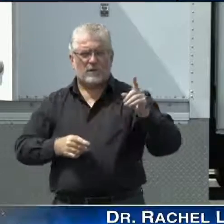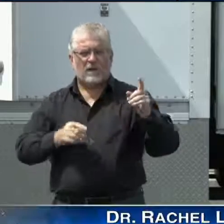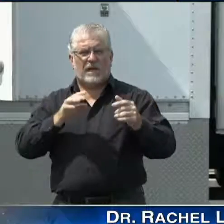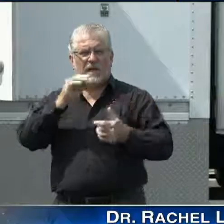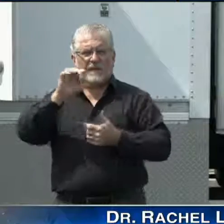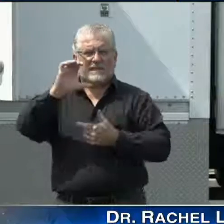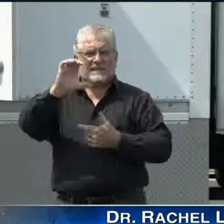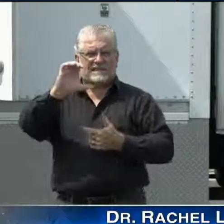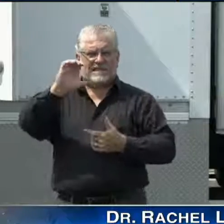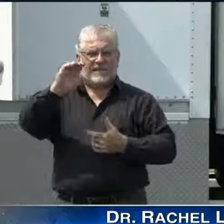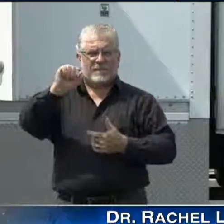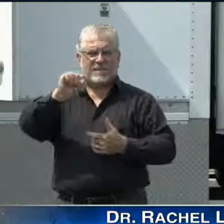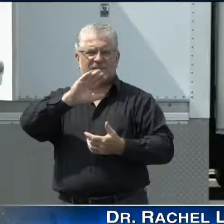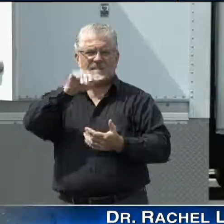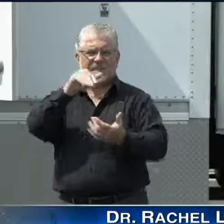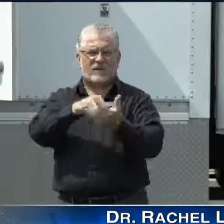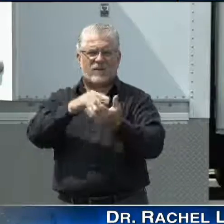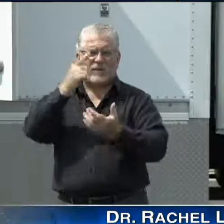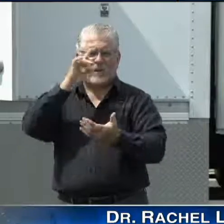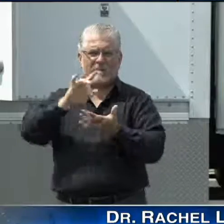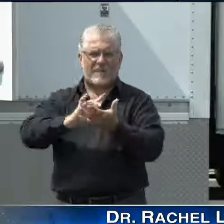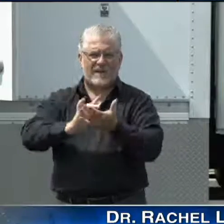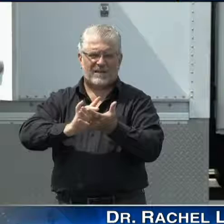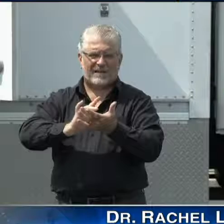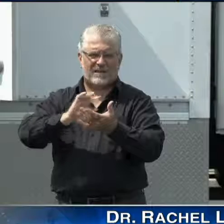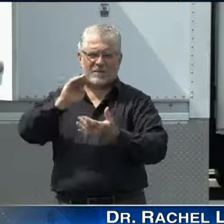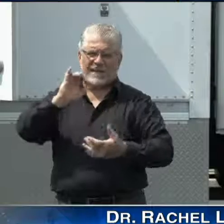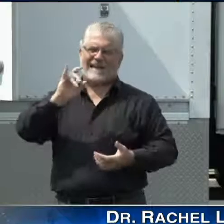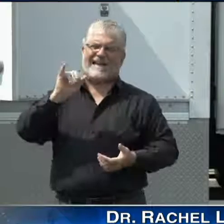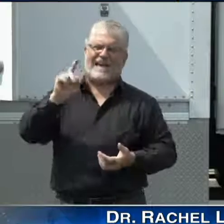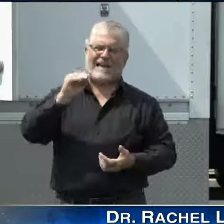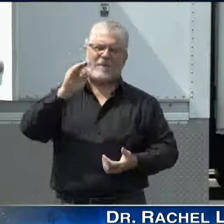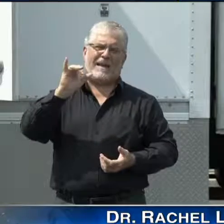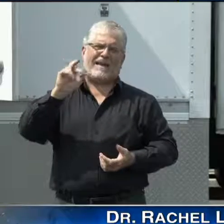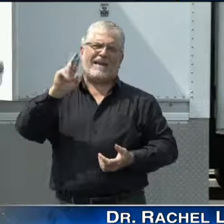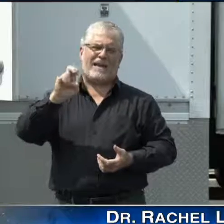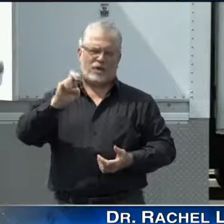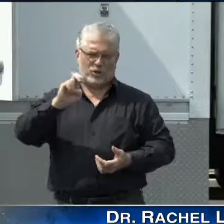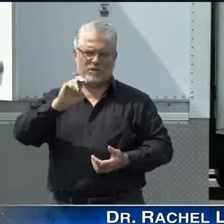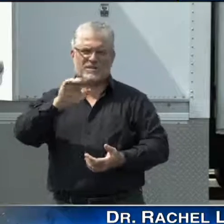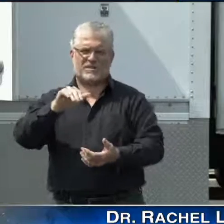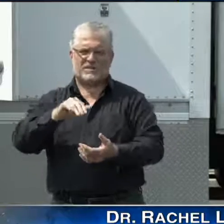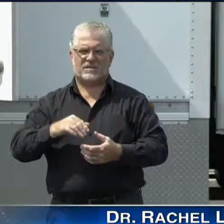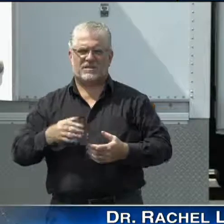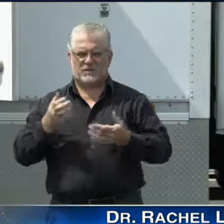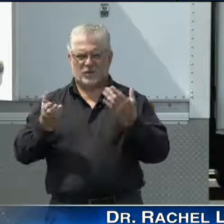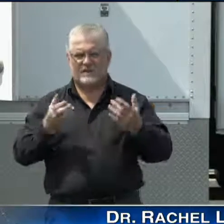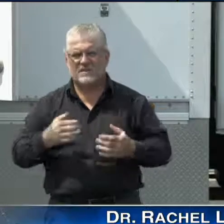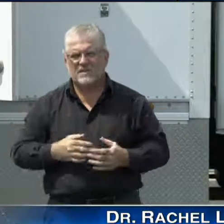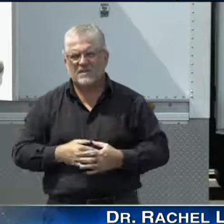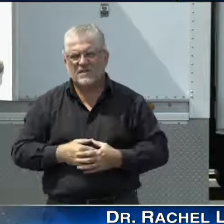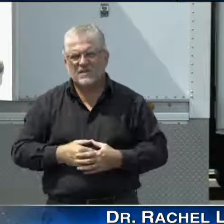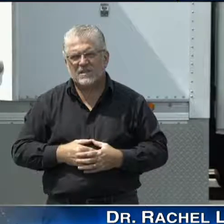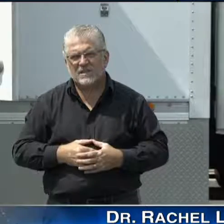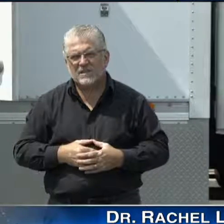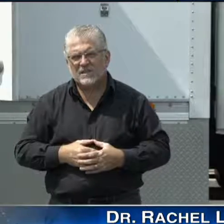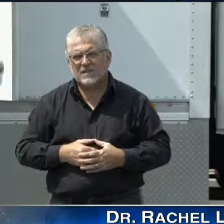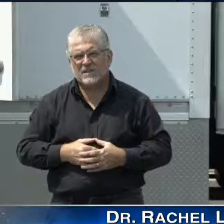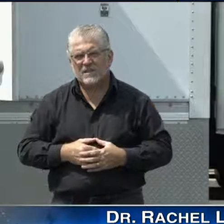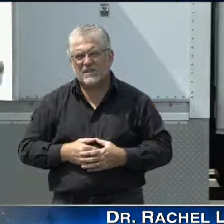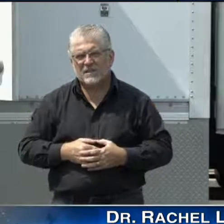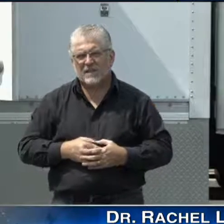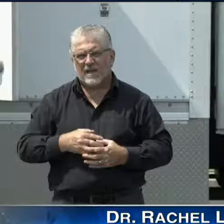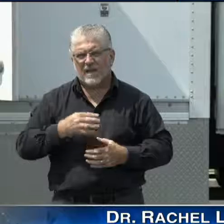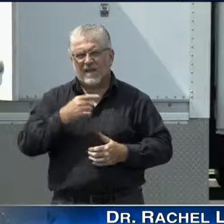Medicaid Services, will be sending to all of our nursing homes one of 2 rapid antigen testing, and we will work with them to get them